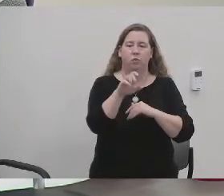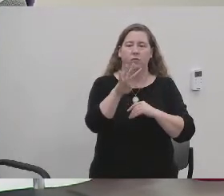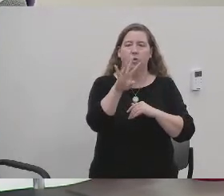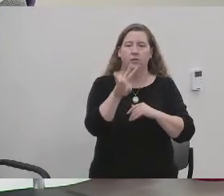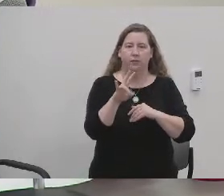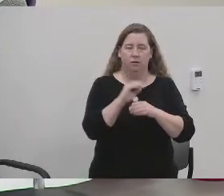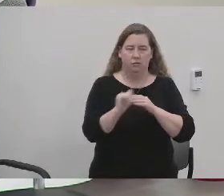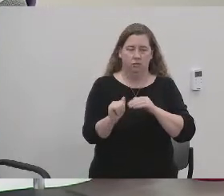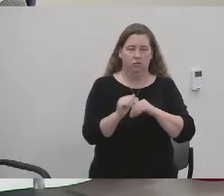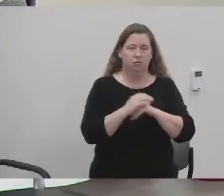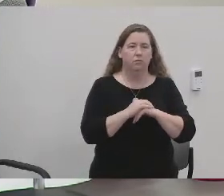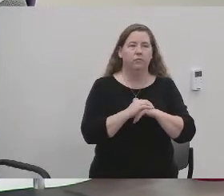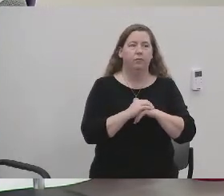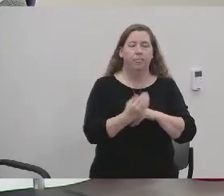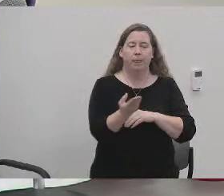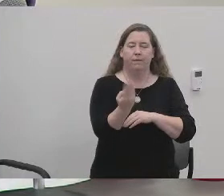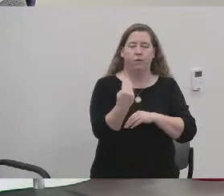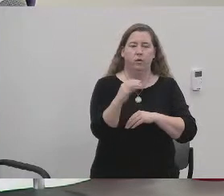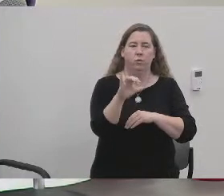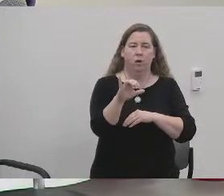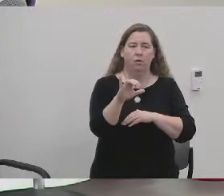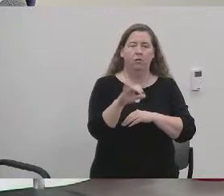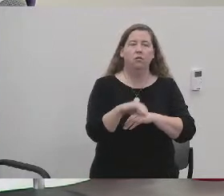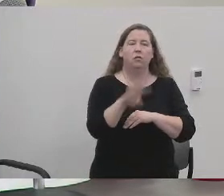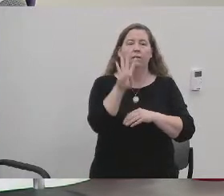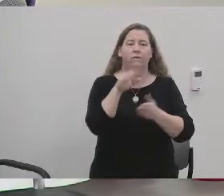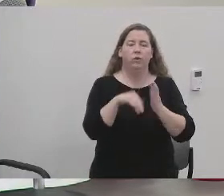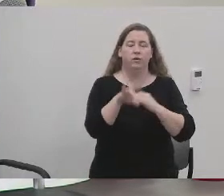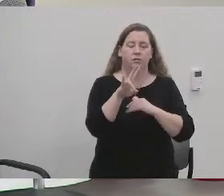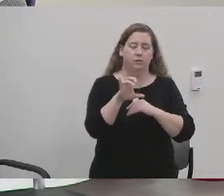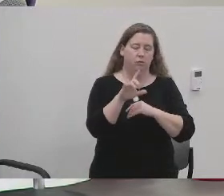7,147. 14Y,